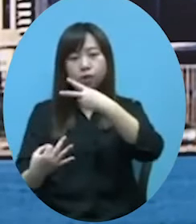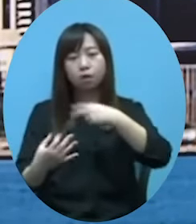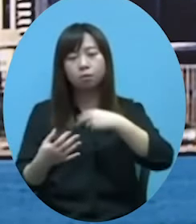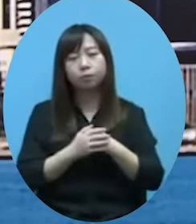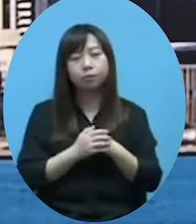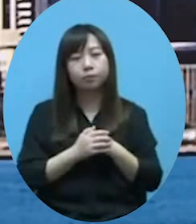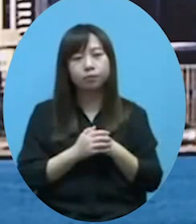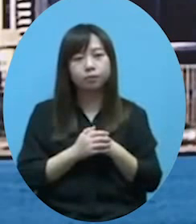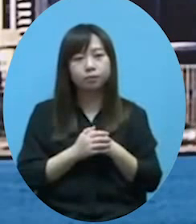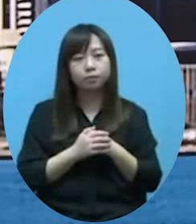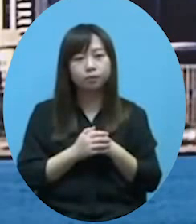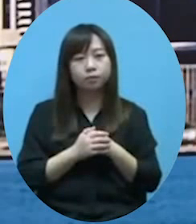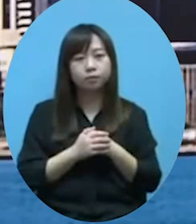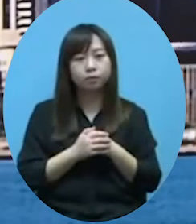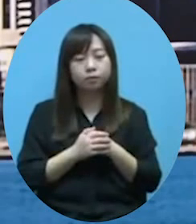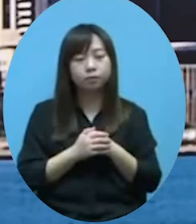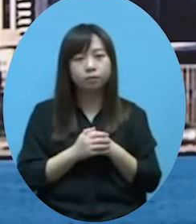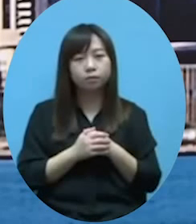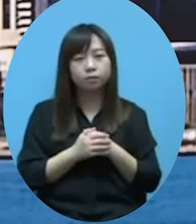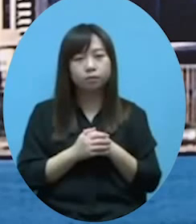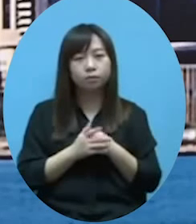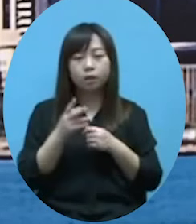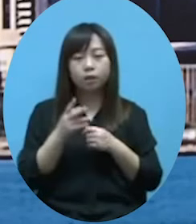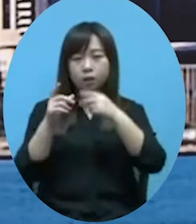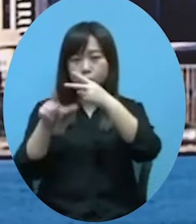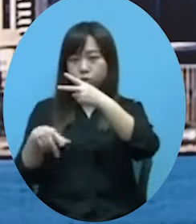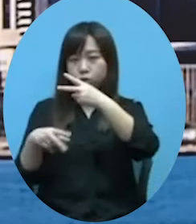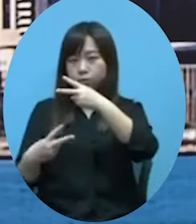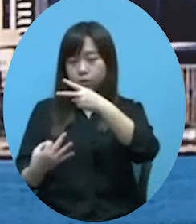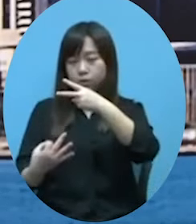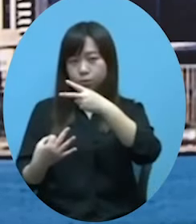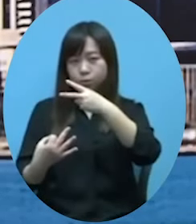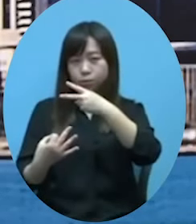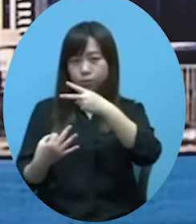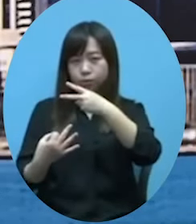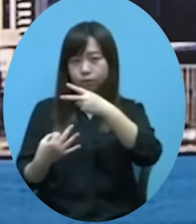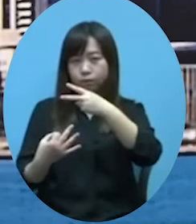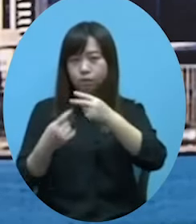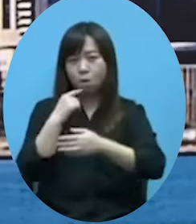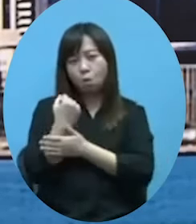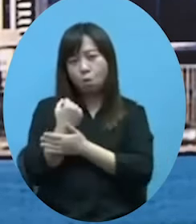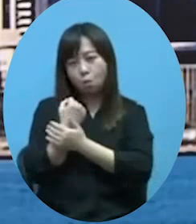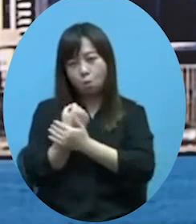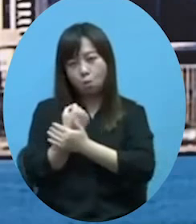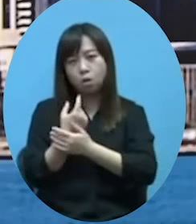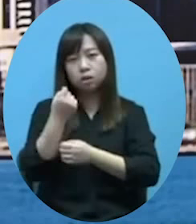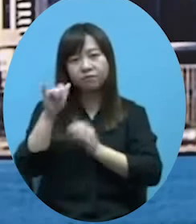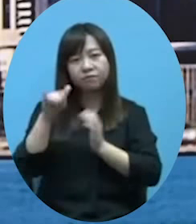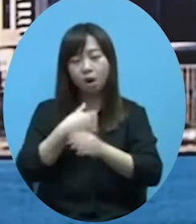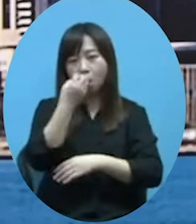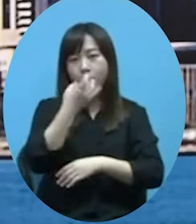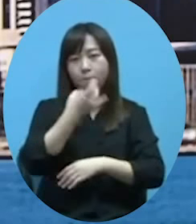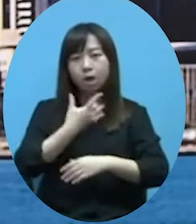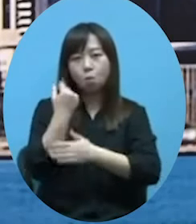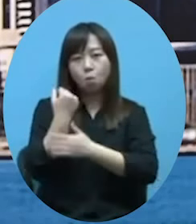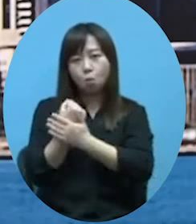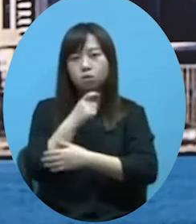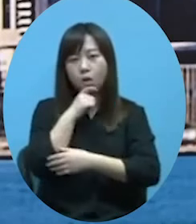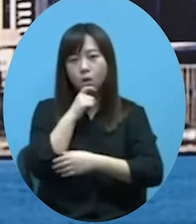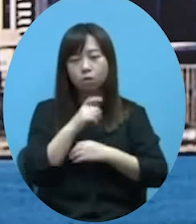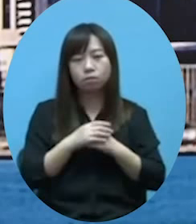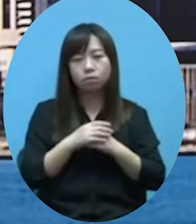diarrhea on 23rd of Februarybefore she came back to Hong Kongso she also found